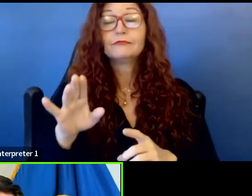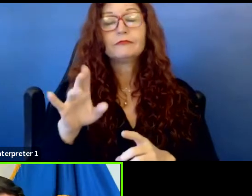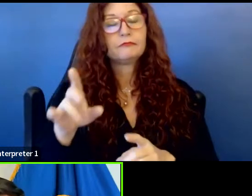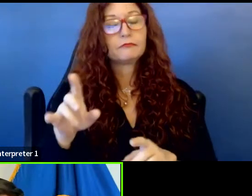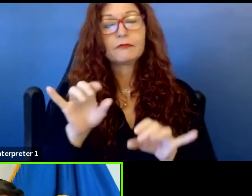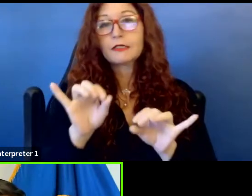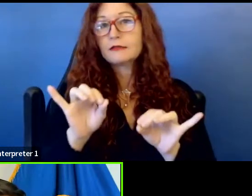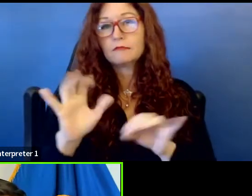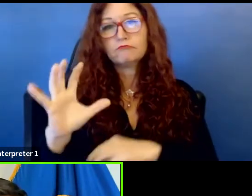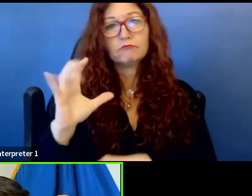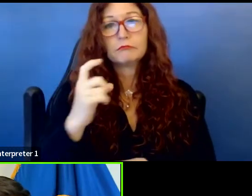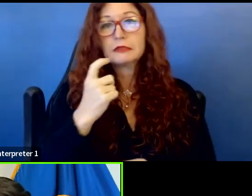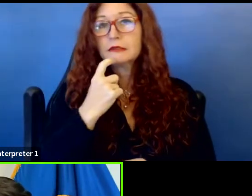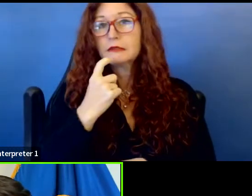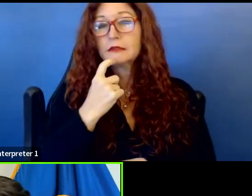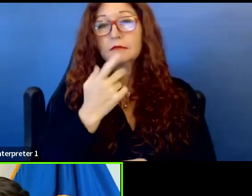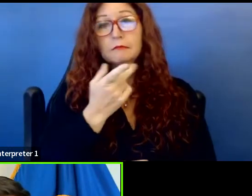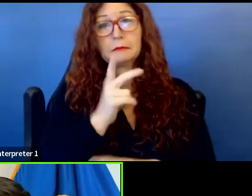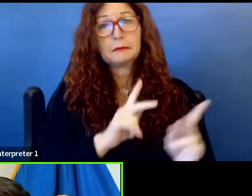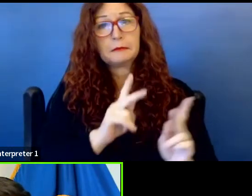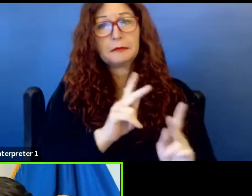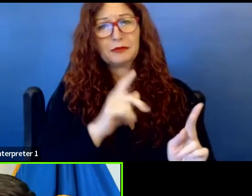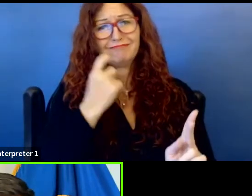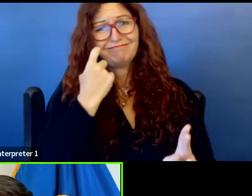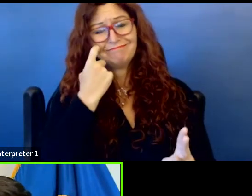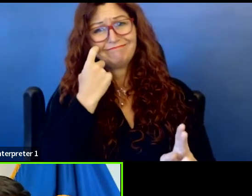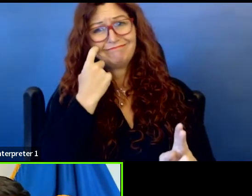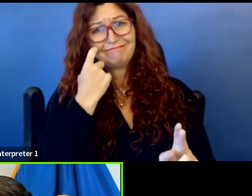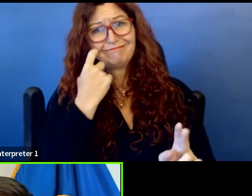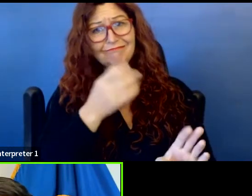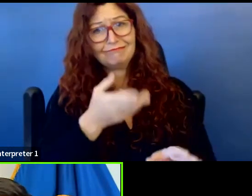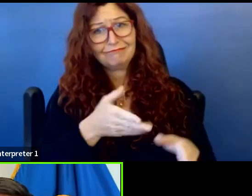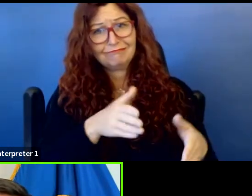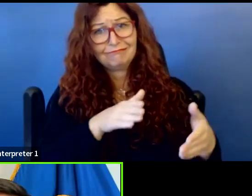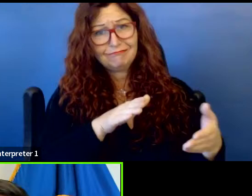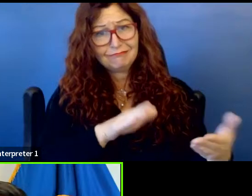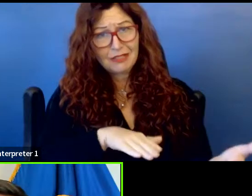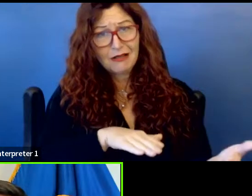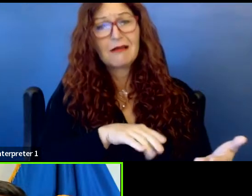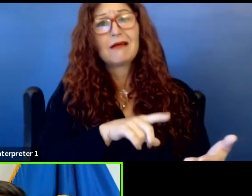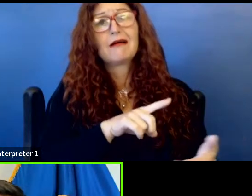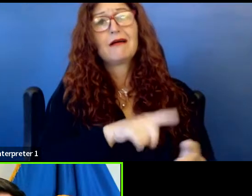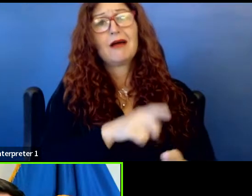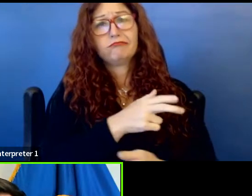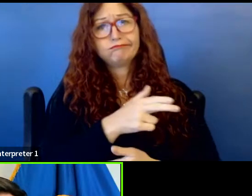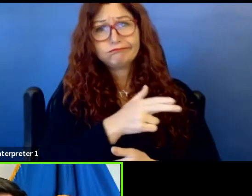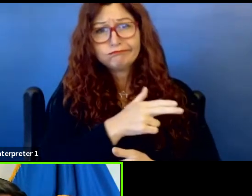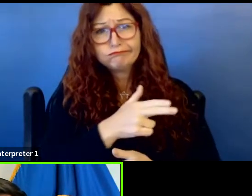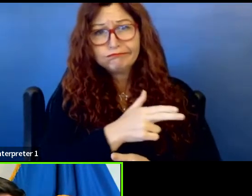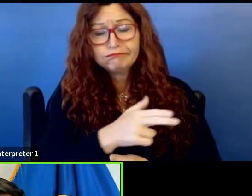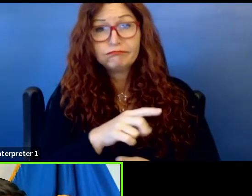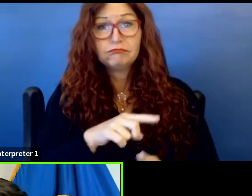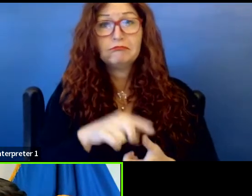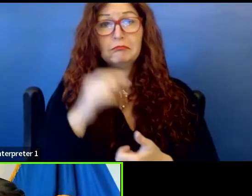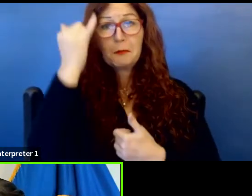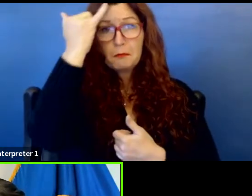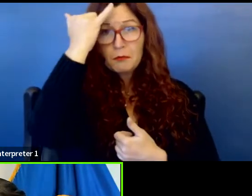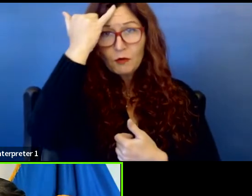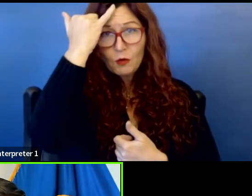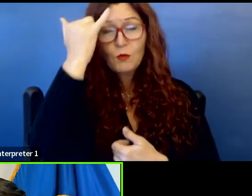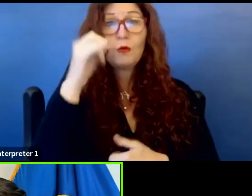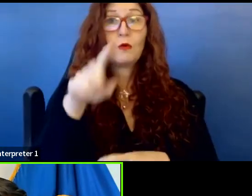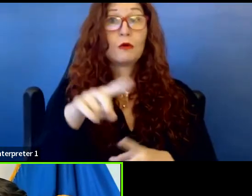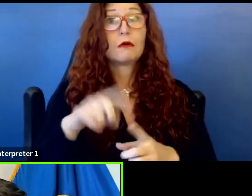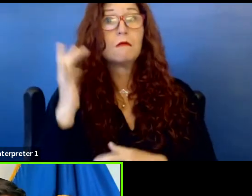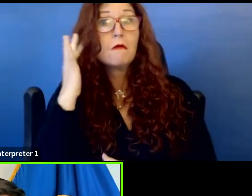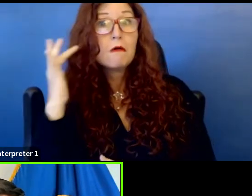the horrific shootings in buffalo and california over the weekend and although not the focus of today's hearing it is important that we recognize and never forget